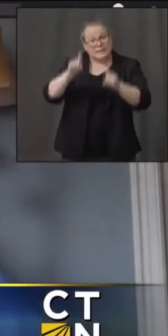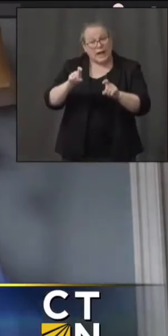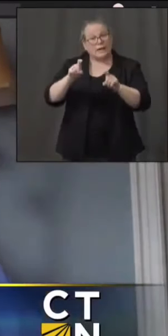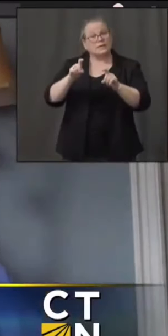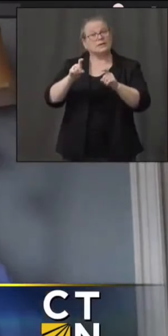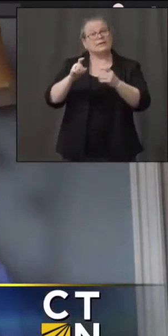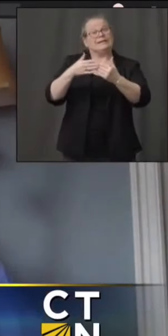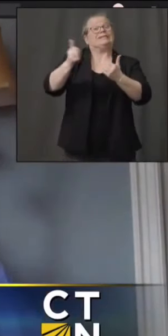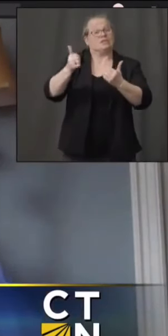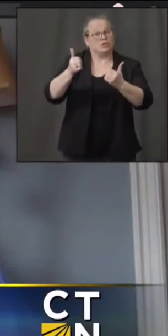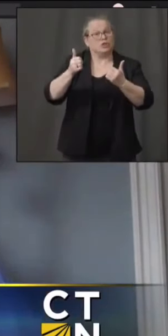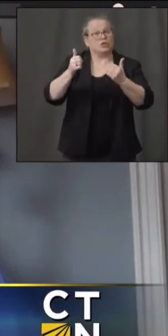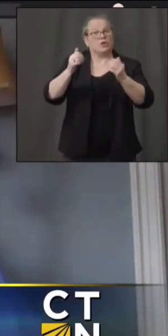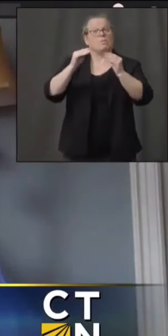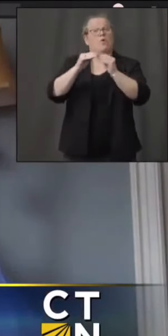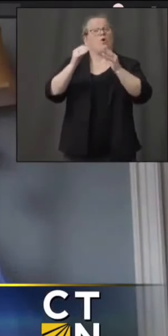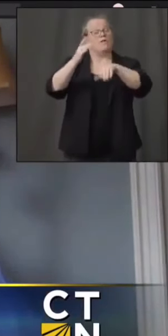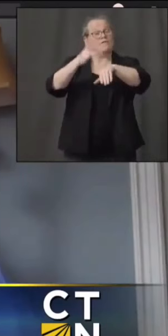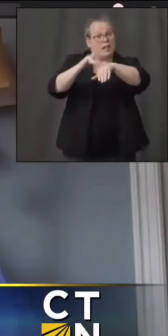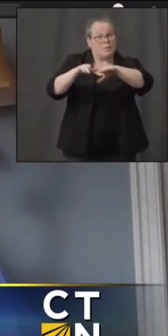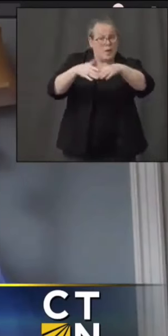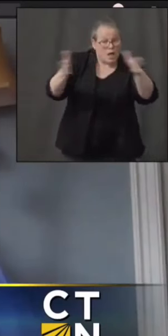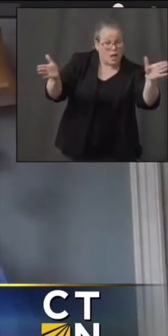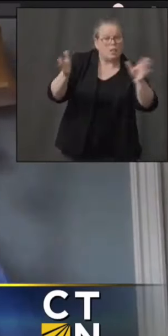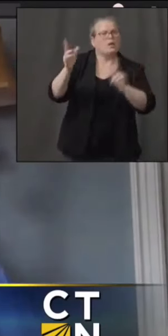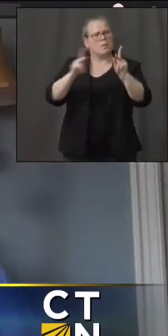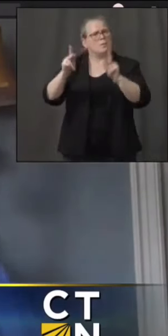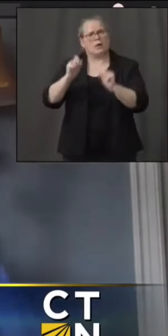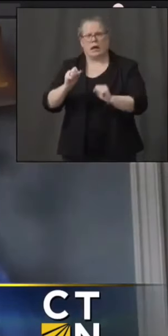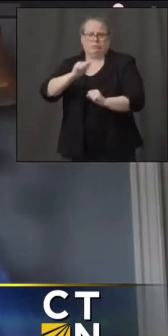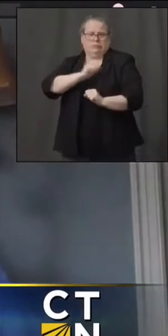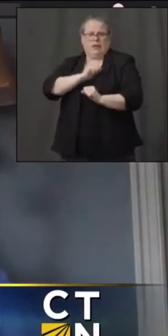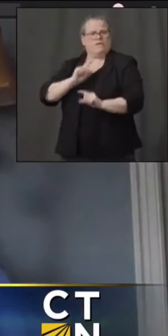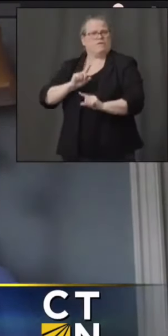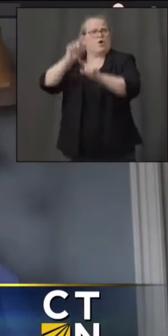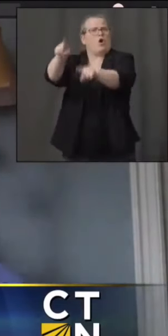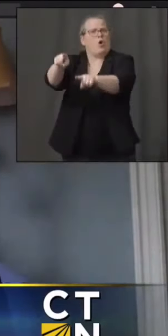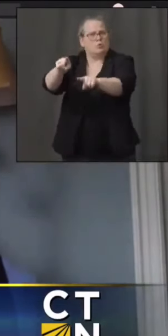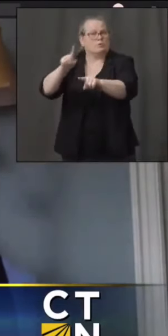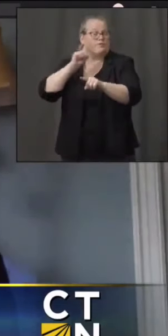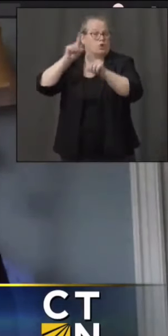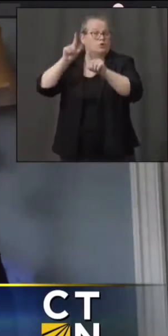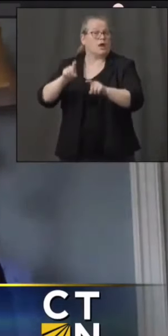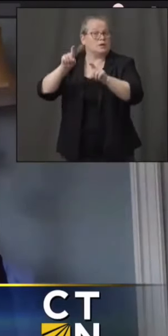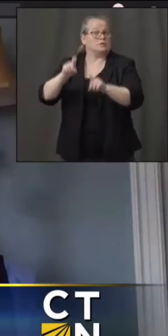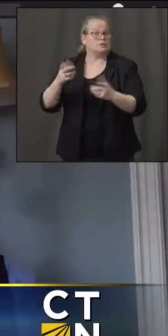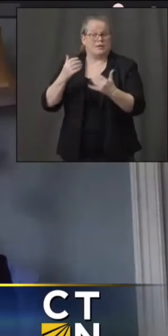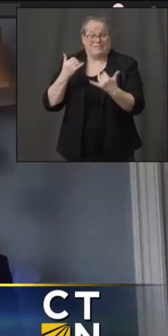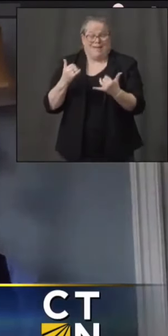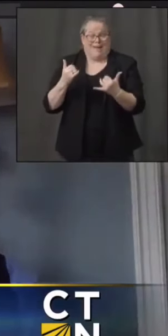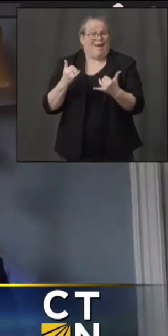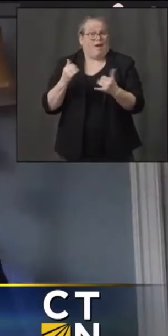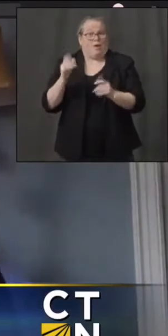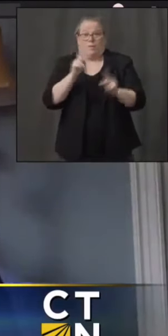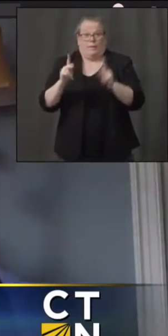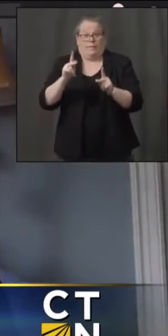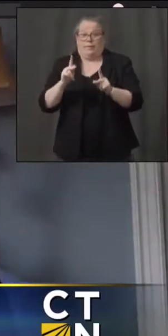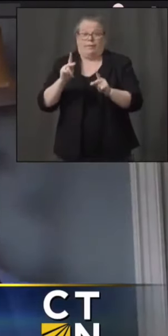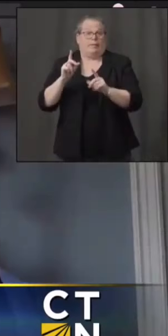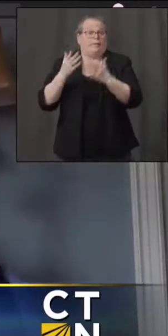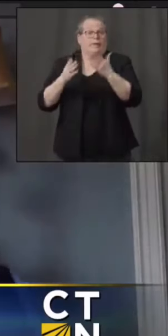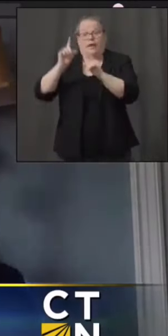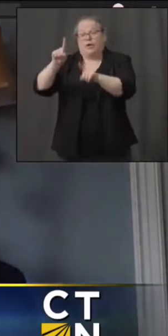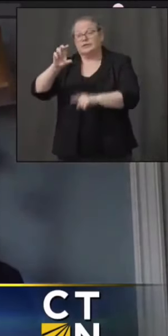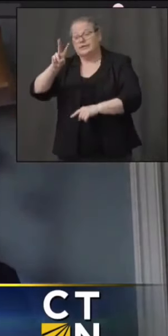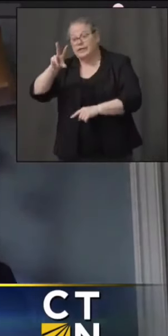to a community testing site, as they do now, whether it's the CVS drive up or to the